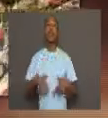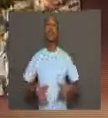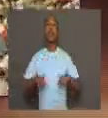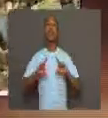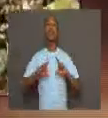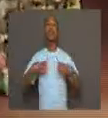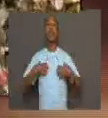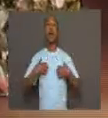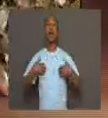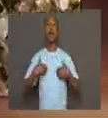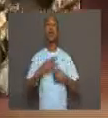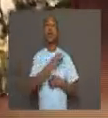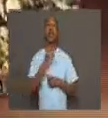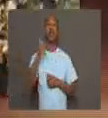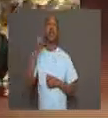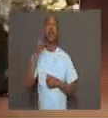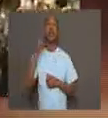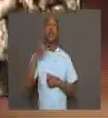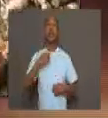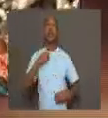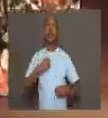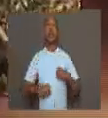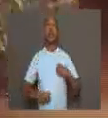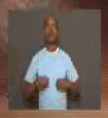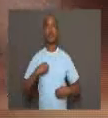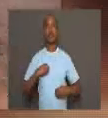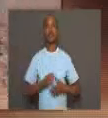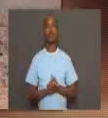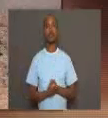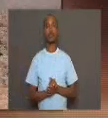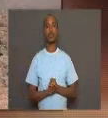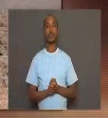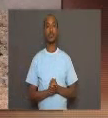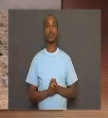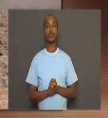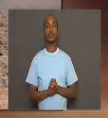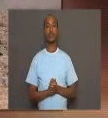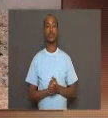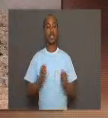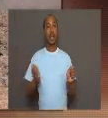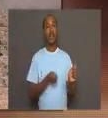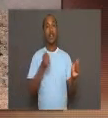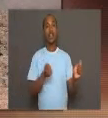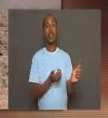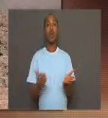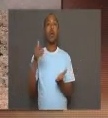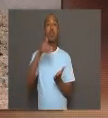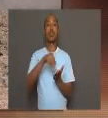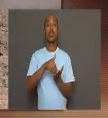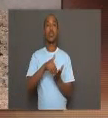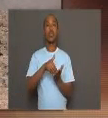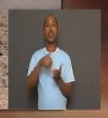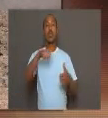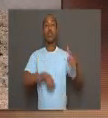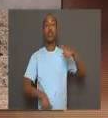of animals and other living organisms. agriculture can also contribute